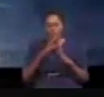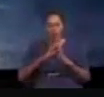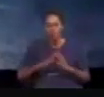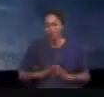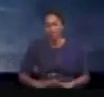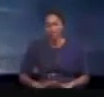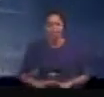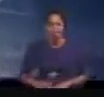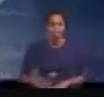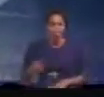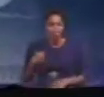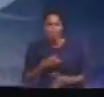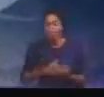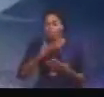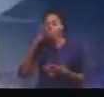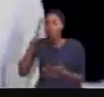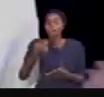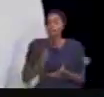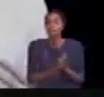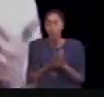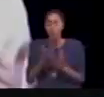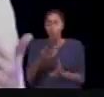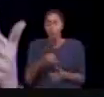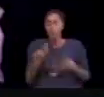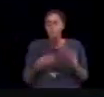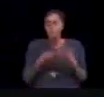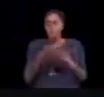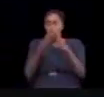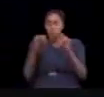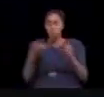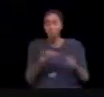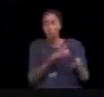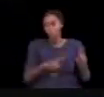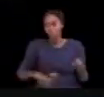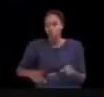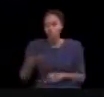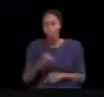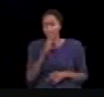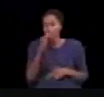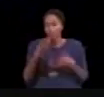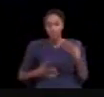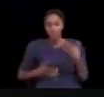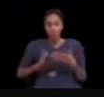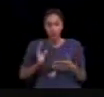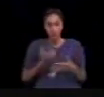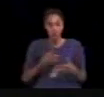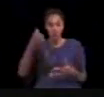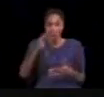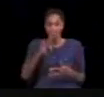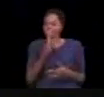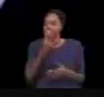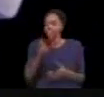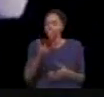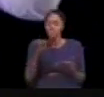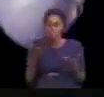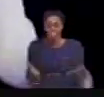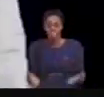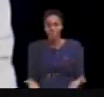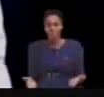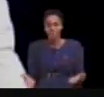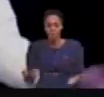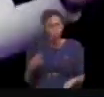quiet. We shout out of your praise. There's joy in the house of the Lord. Our God is surely in